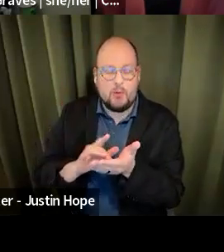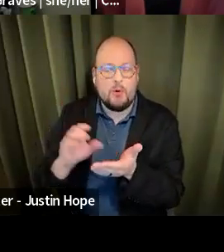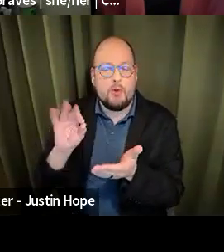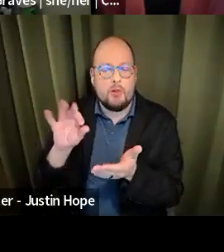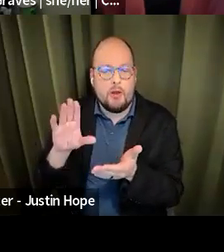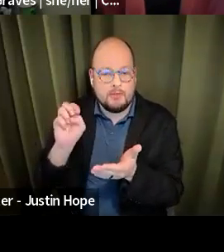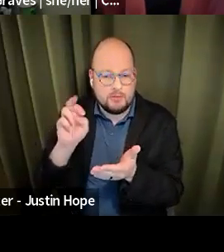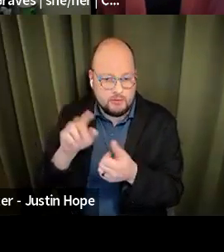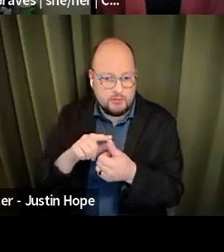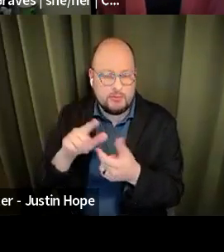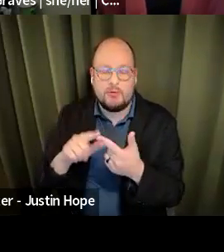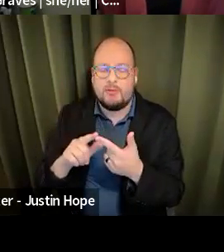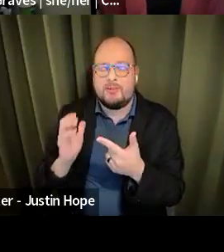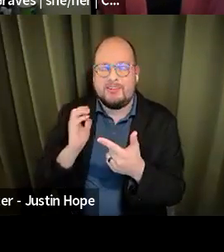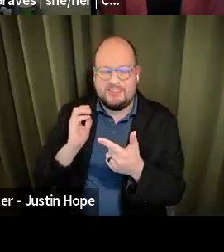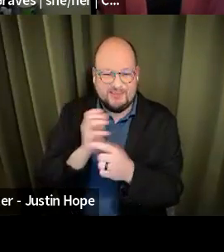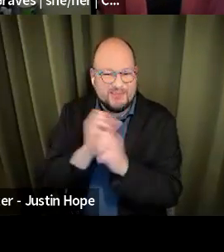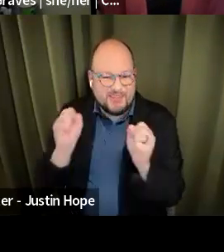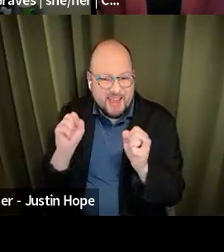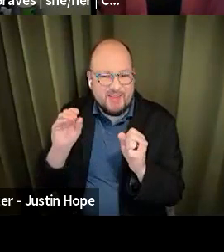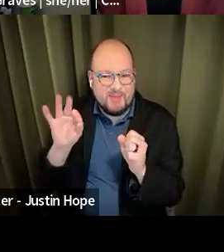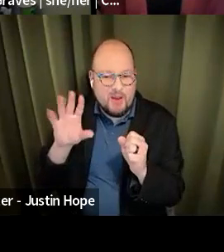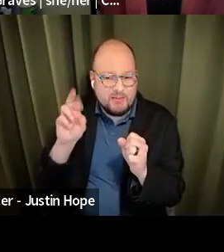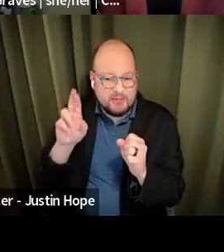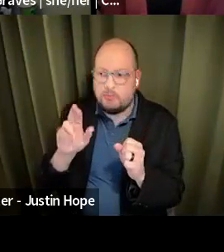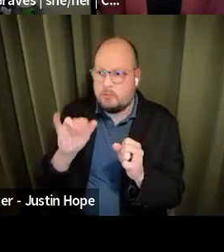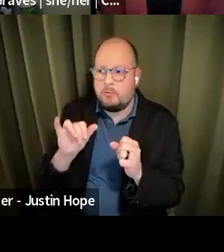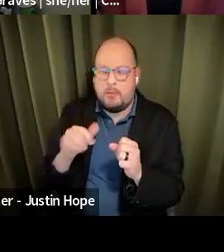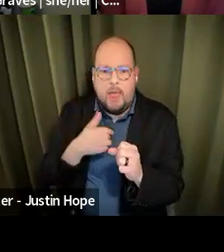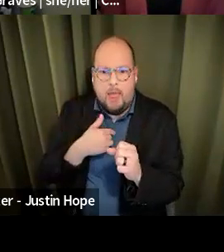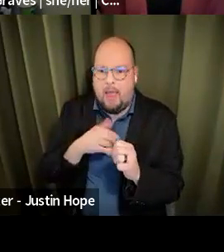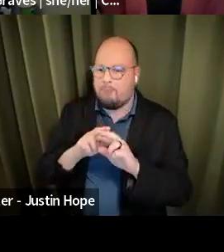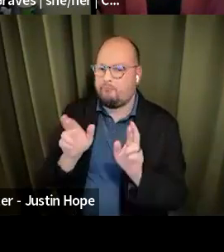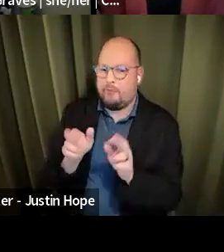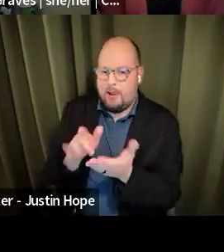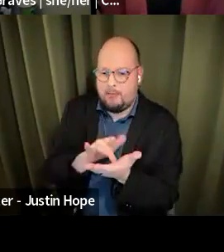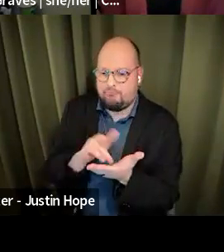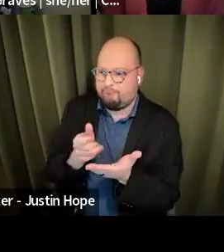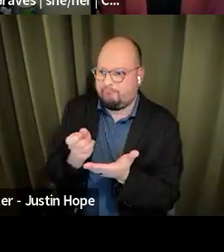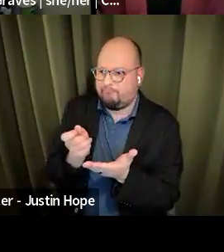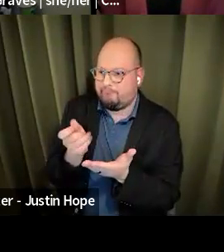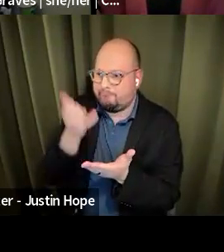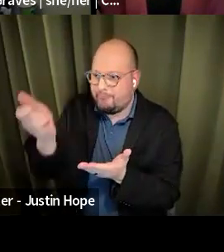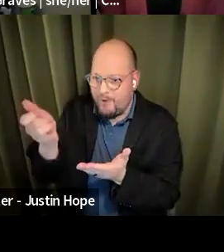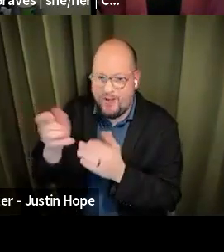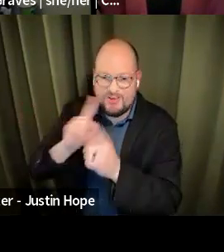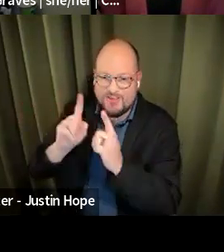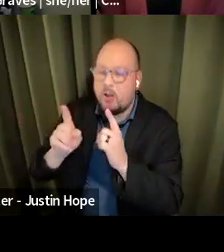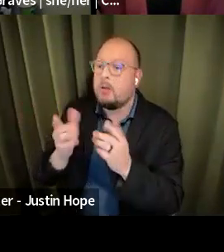of them I have on speed dial on my phone, and they help me a lot. Sometimes, you know, when there's a problem with the